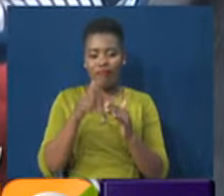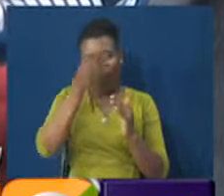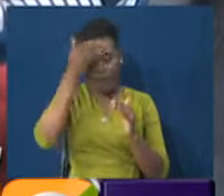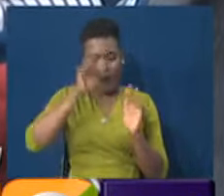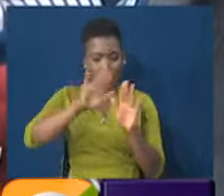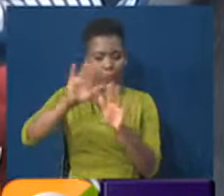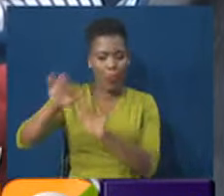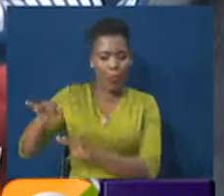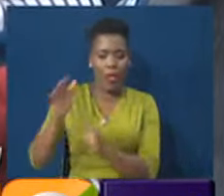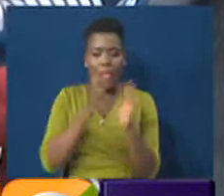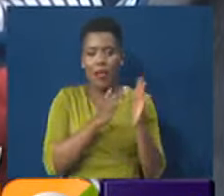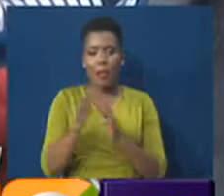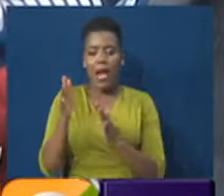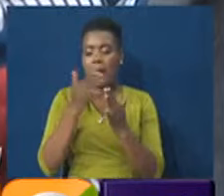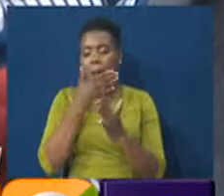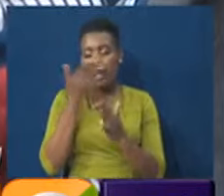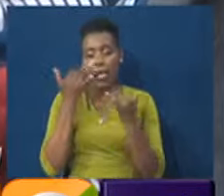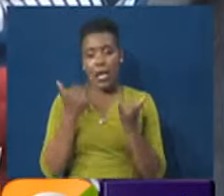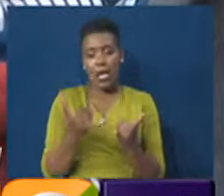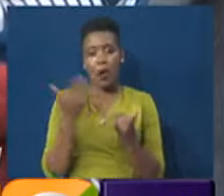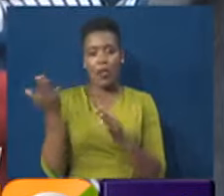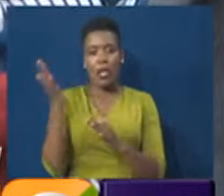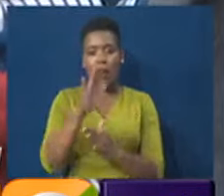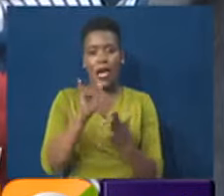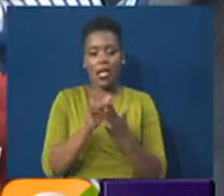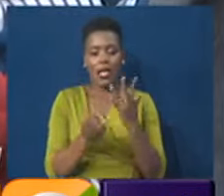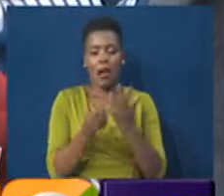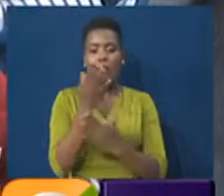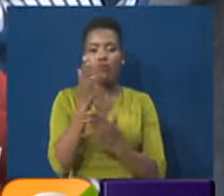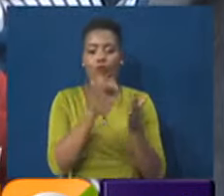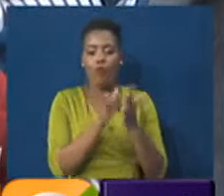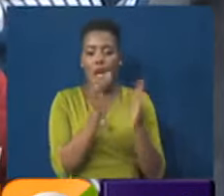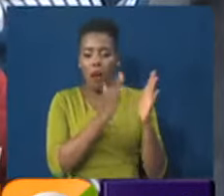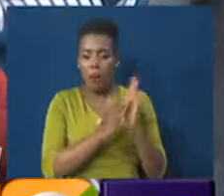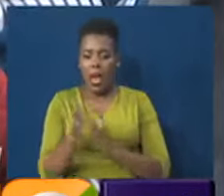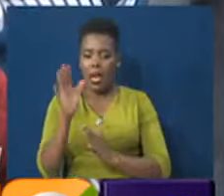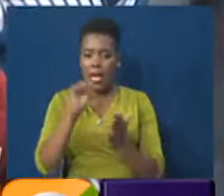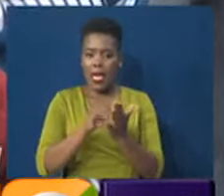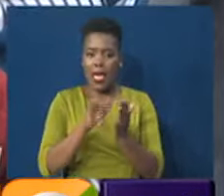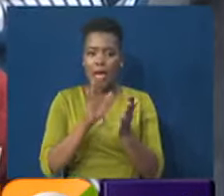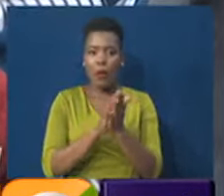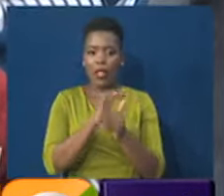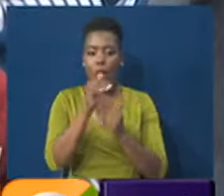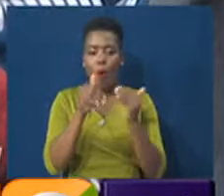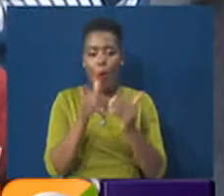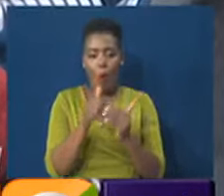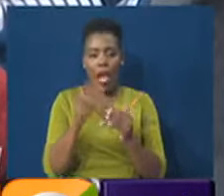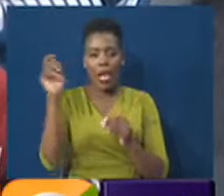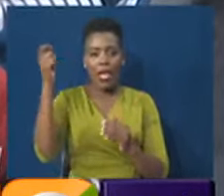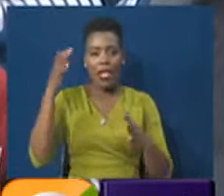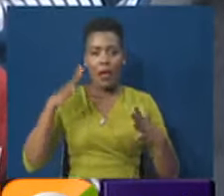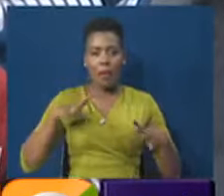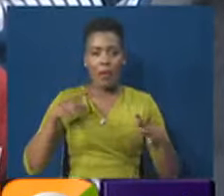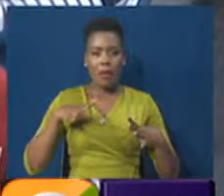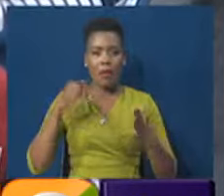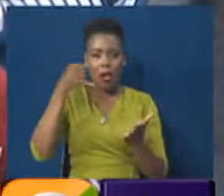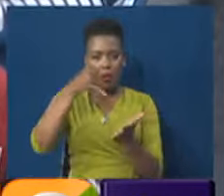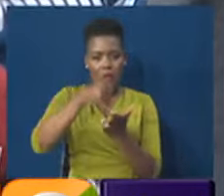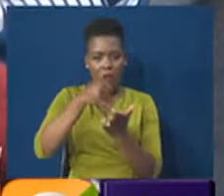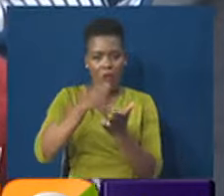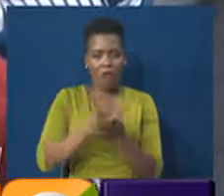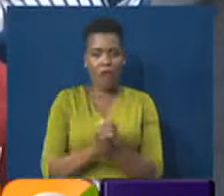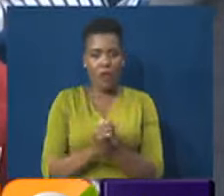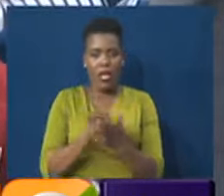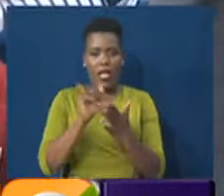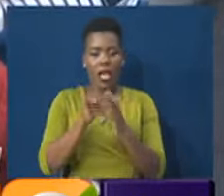and I think it's time they acknowledged that and recreated a plan with all Kenyans afresh.